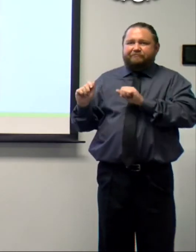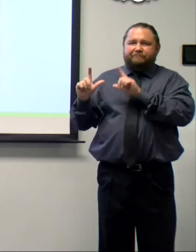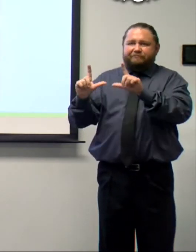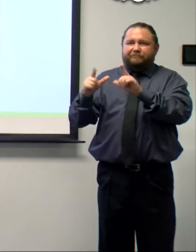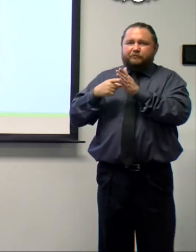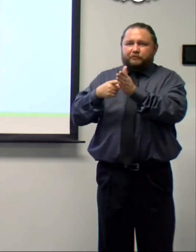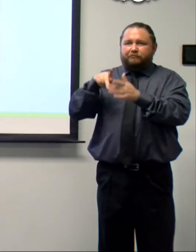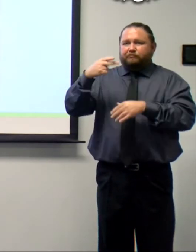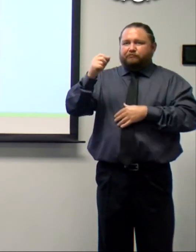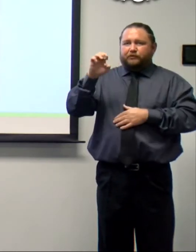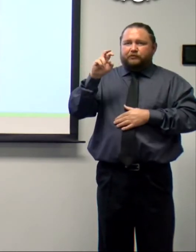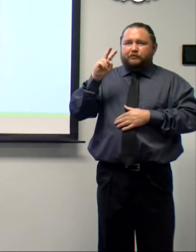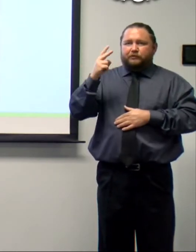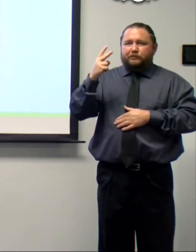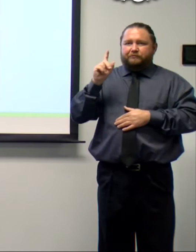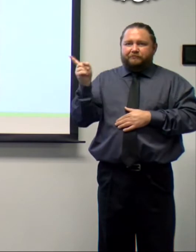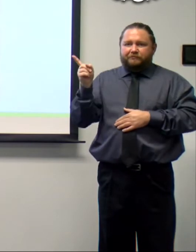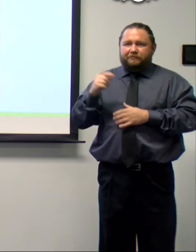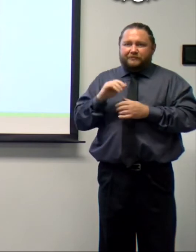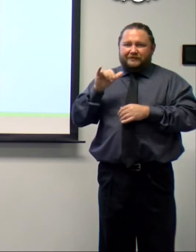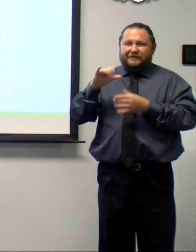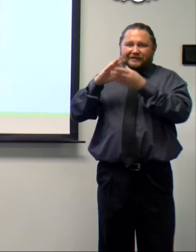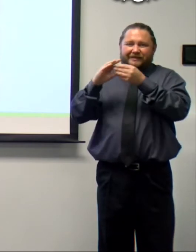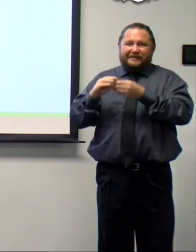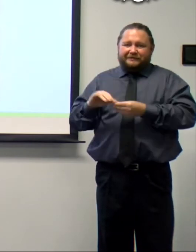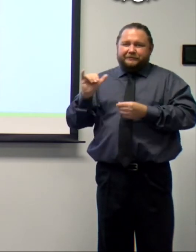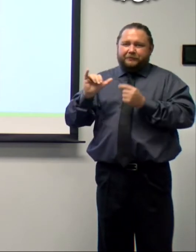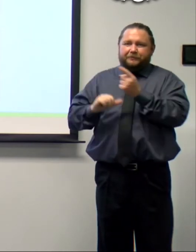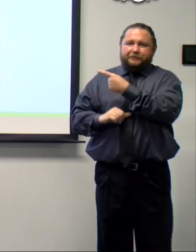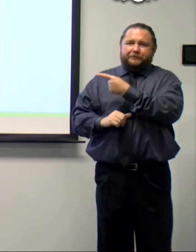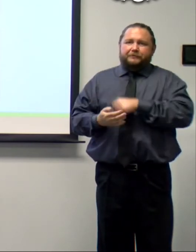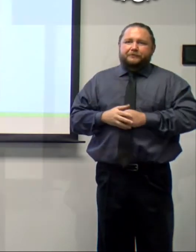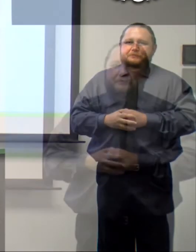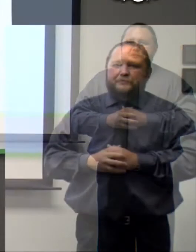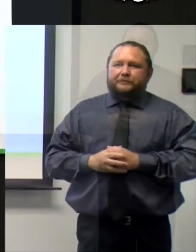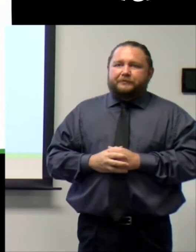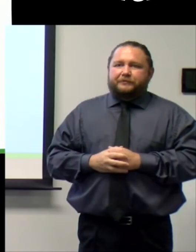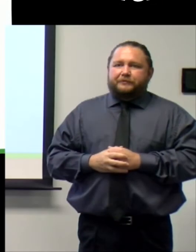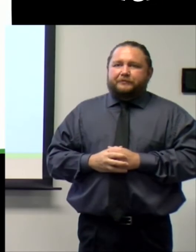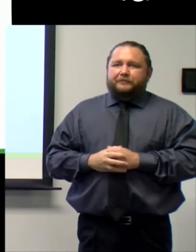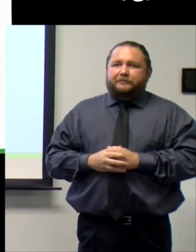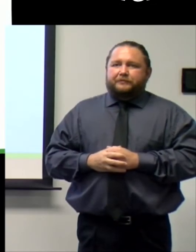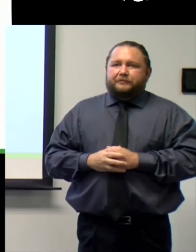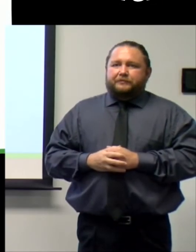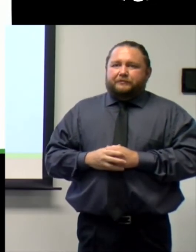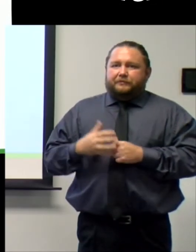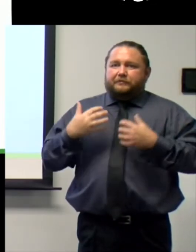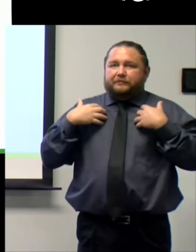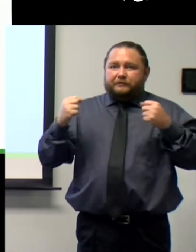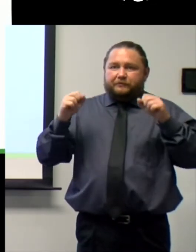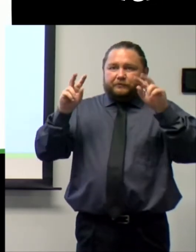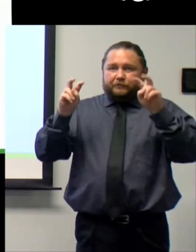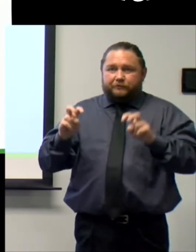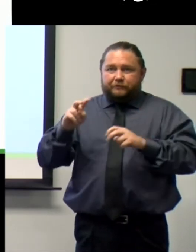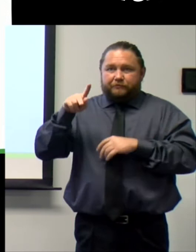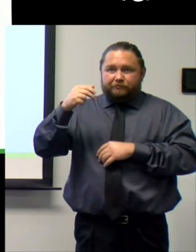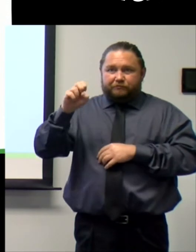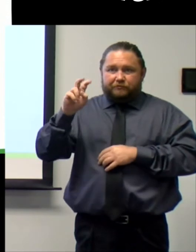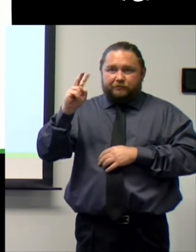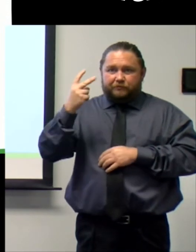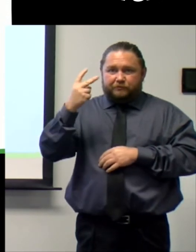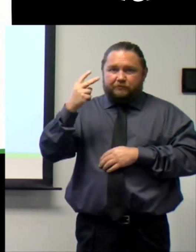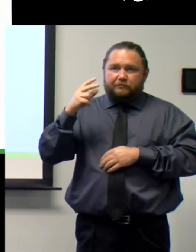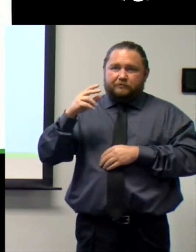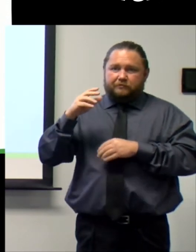just going over. Again, vulnerable individuals in phase 2 should stay at home. Others should